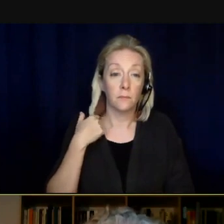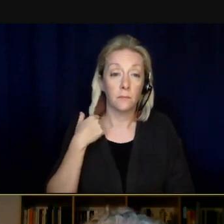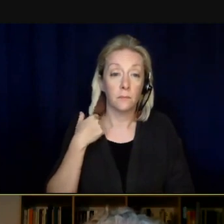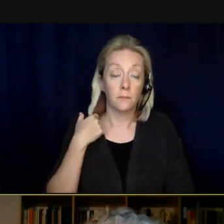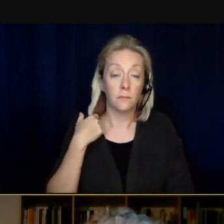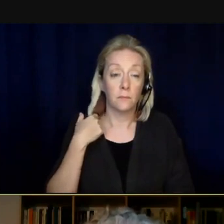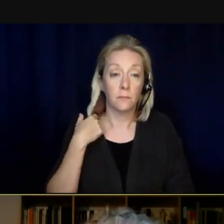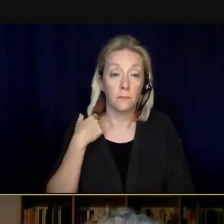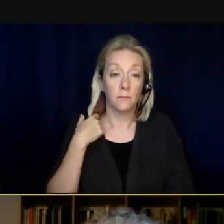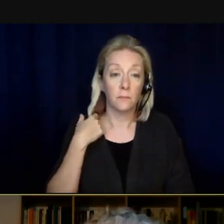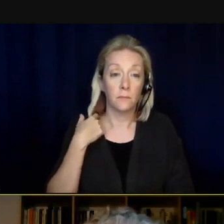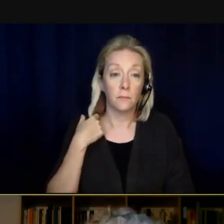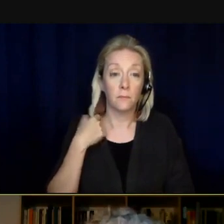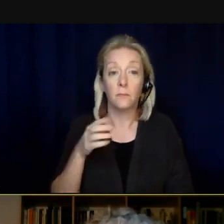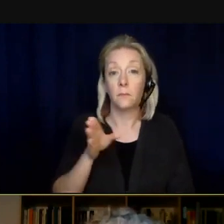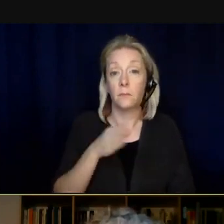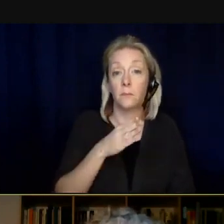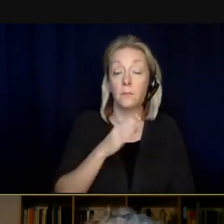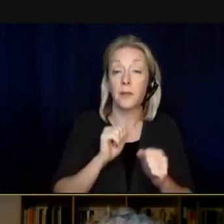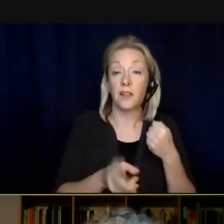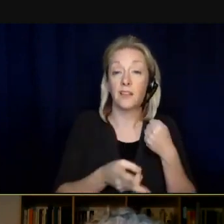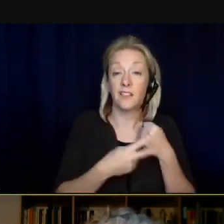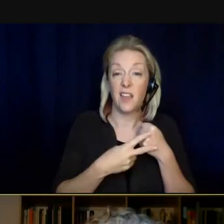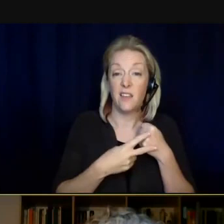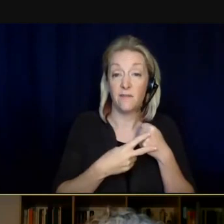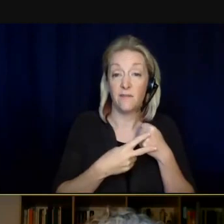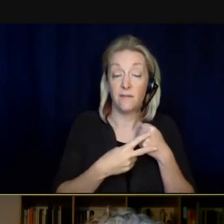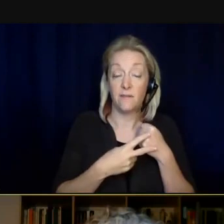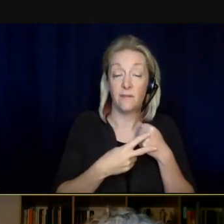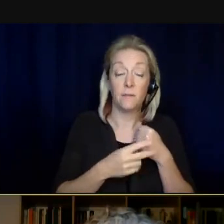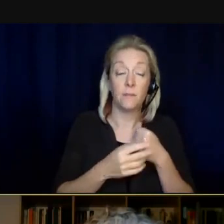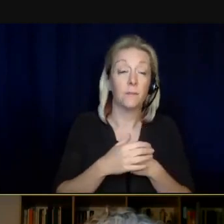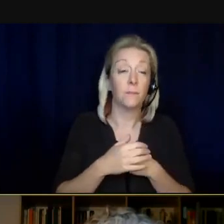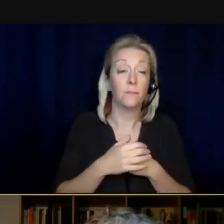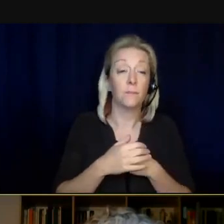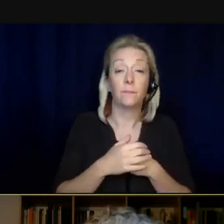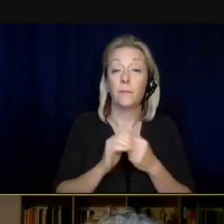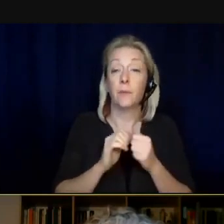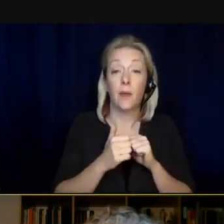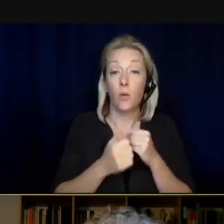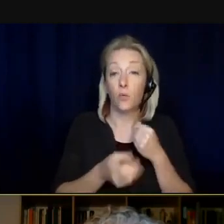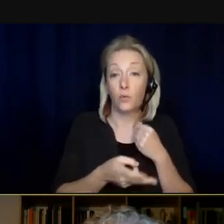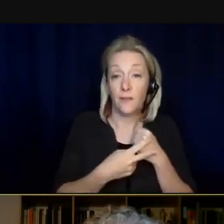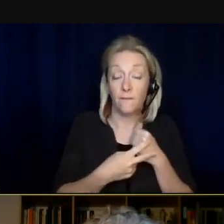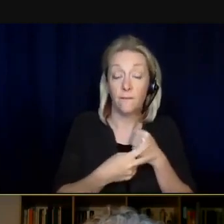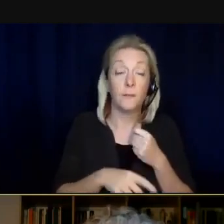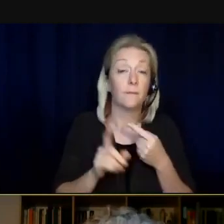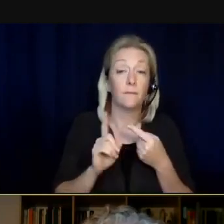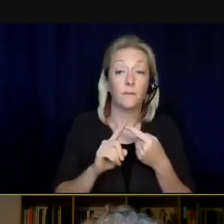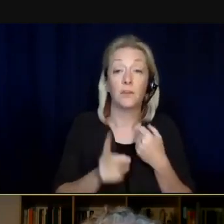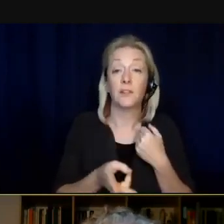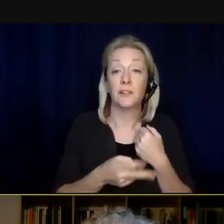Now, you can save here in multiple ways. One is you can save to